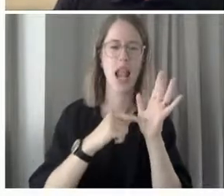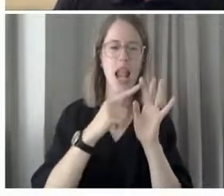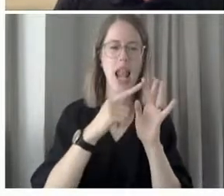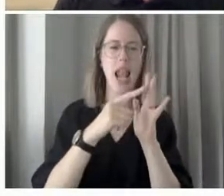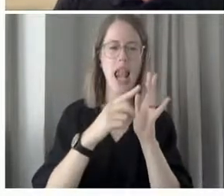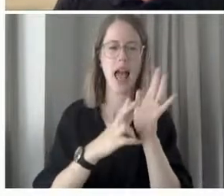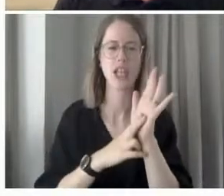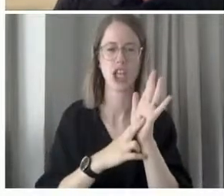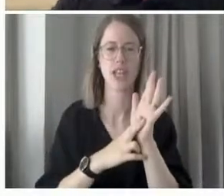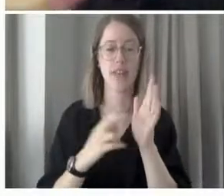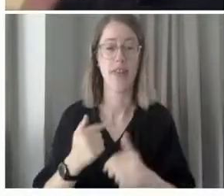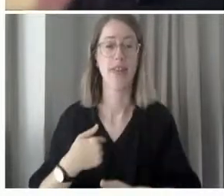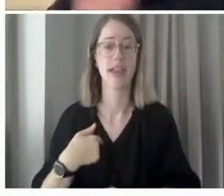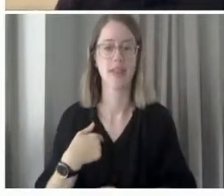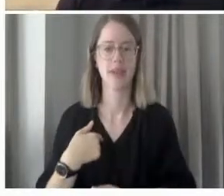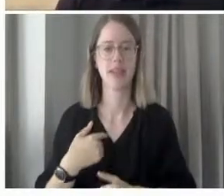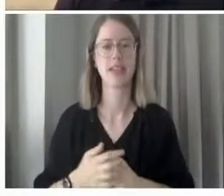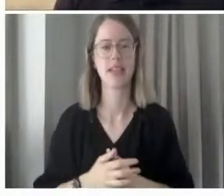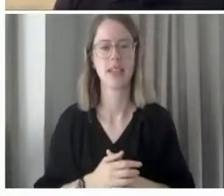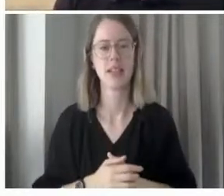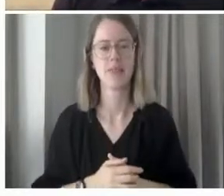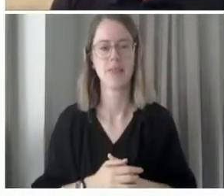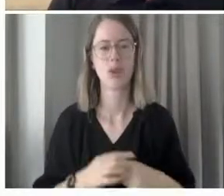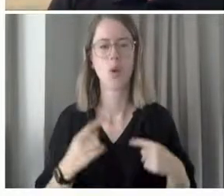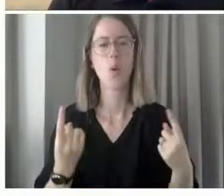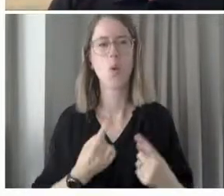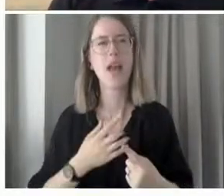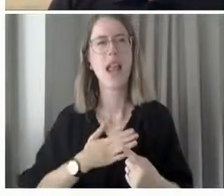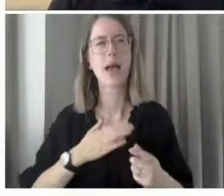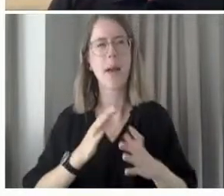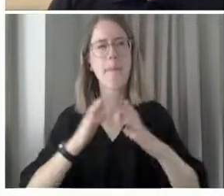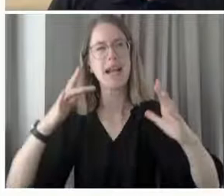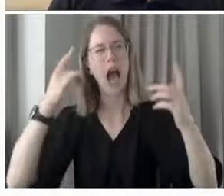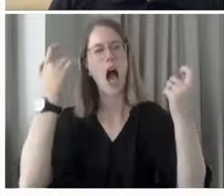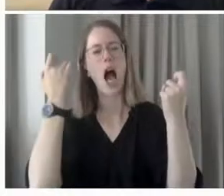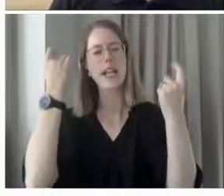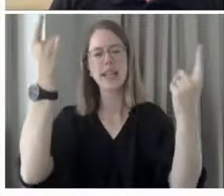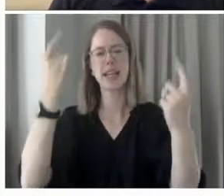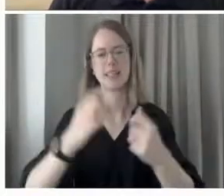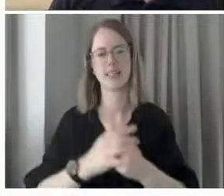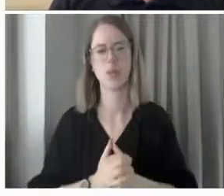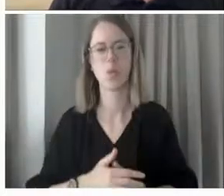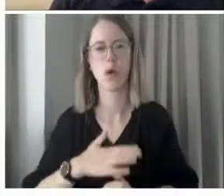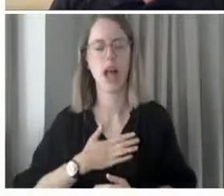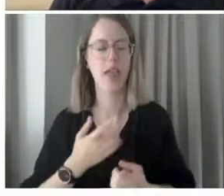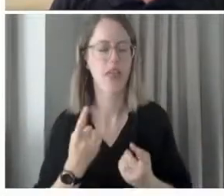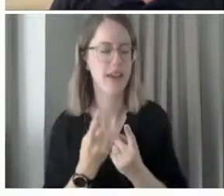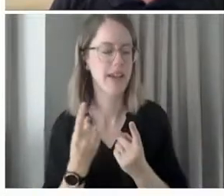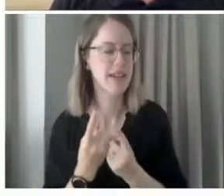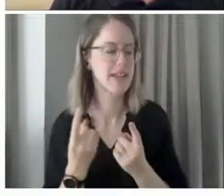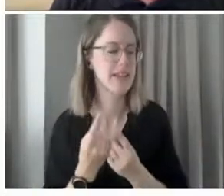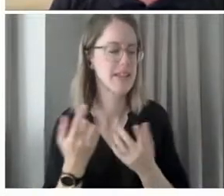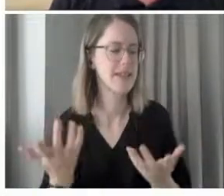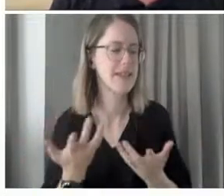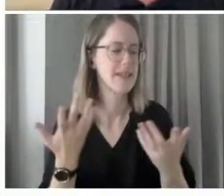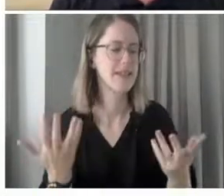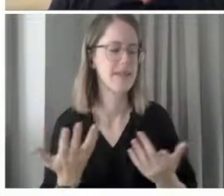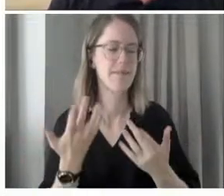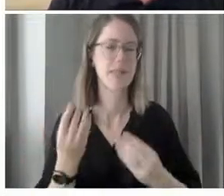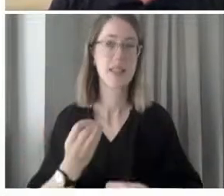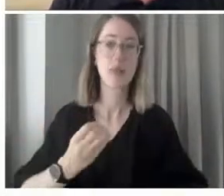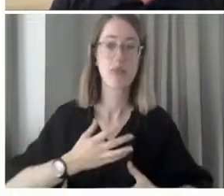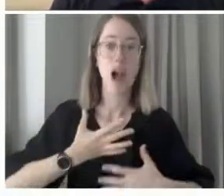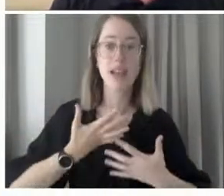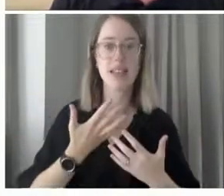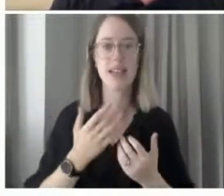really, really good. Nice. So we like big ideas. We like things that are kind of surprising.